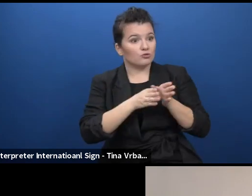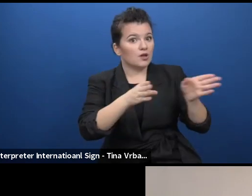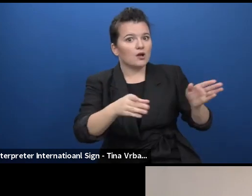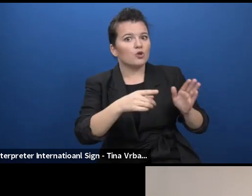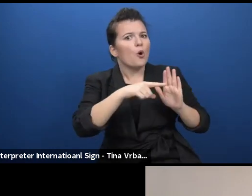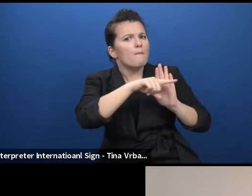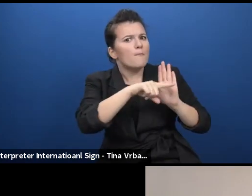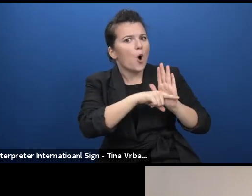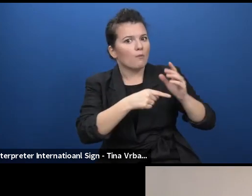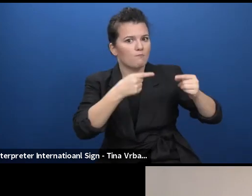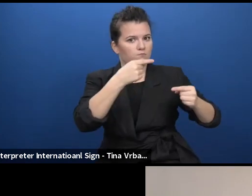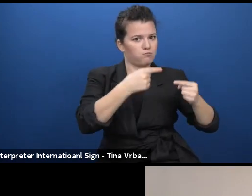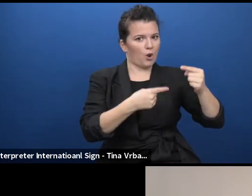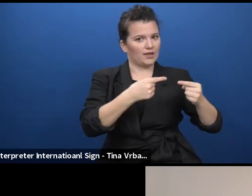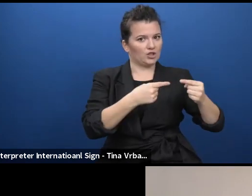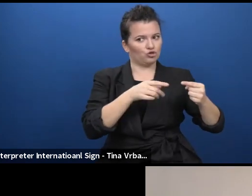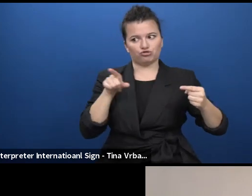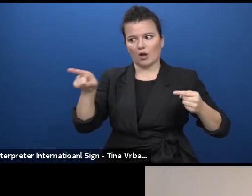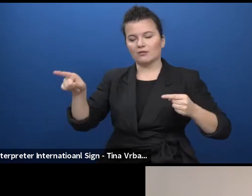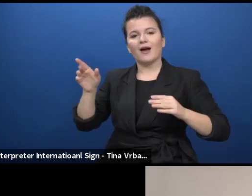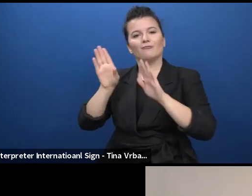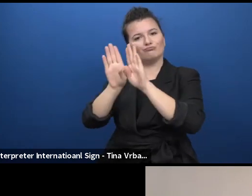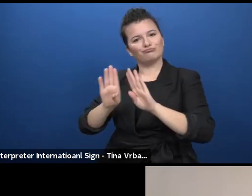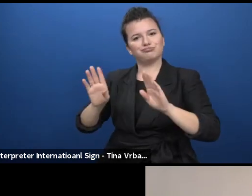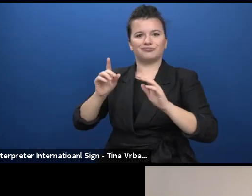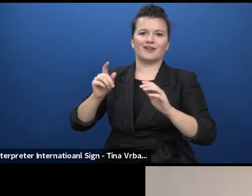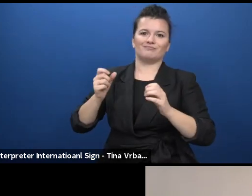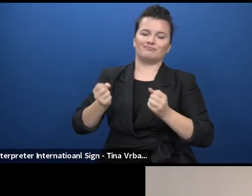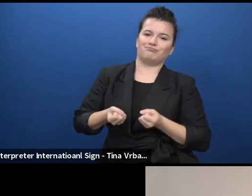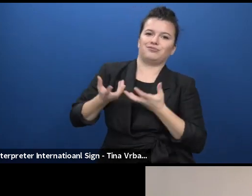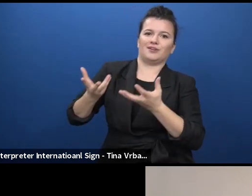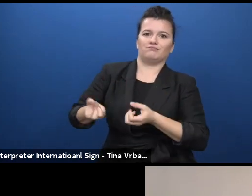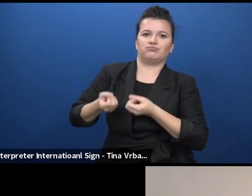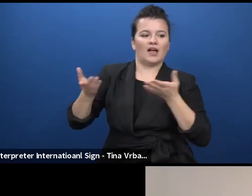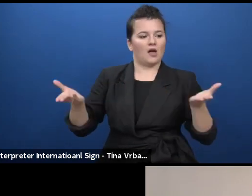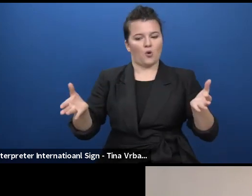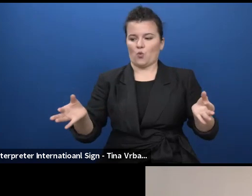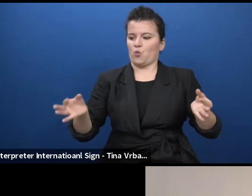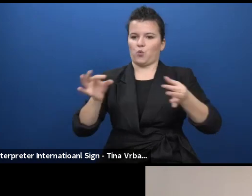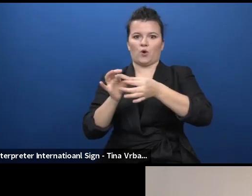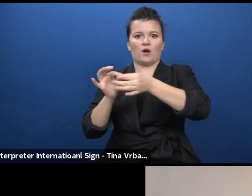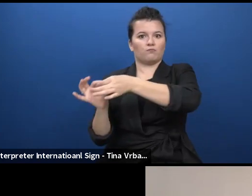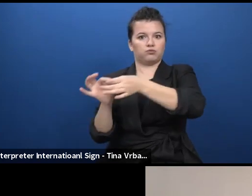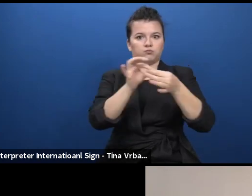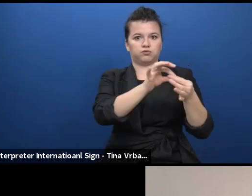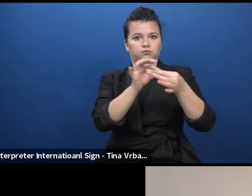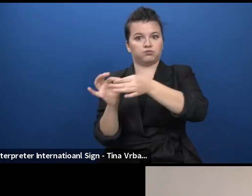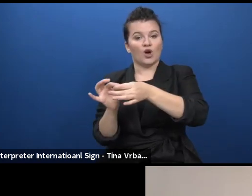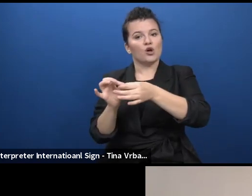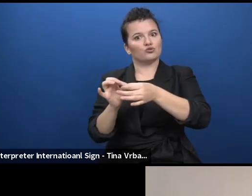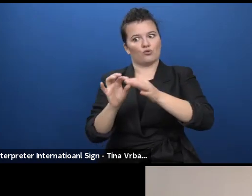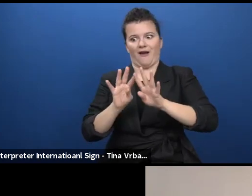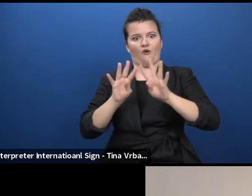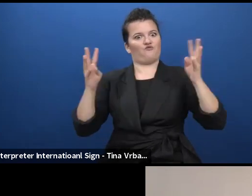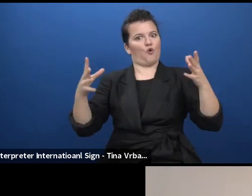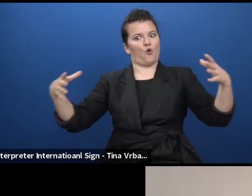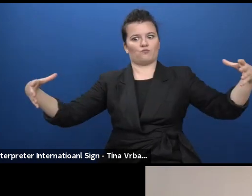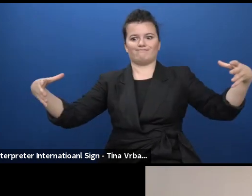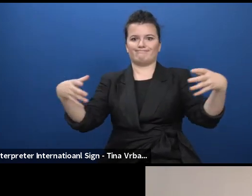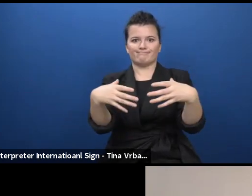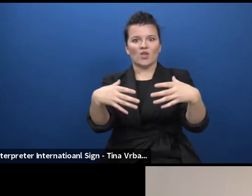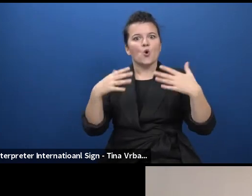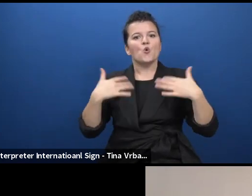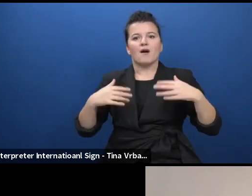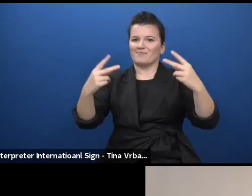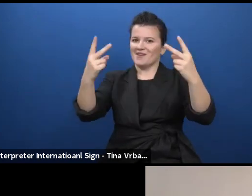So this is an important moment and an important opportunity for the whole sector. This aspect of